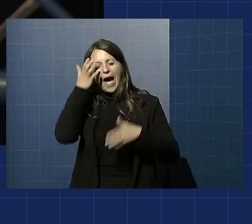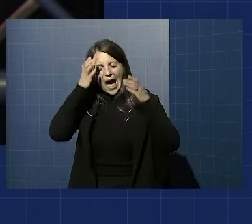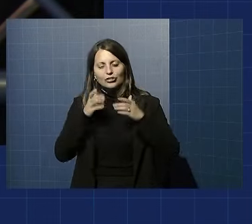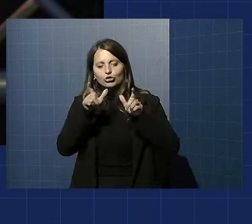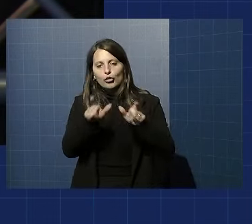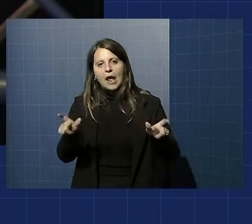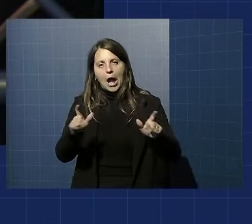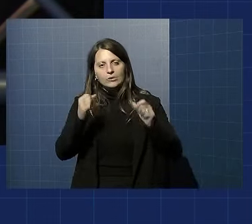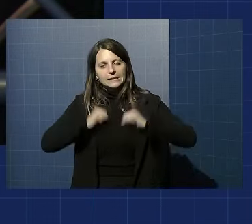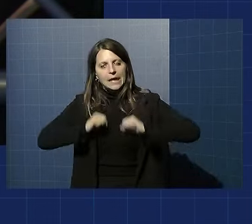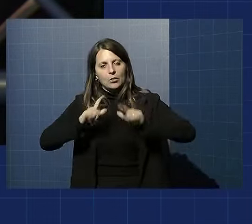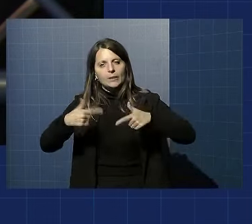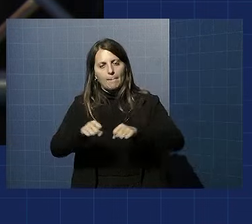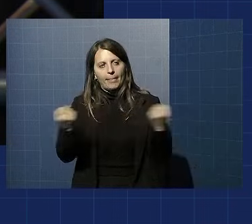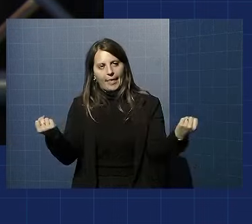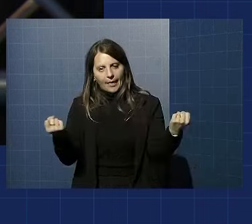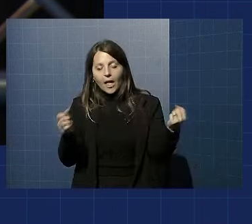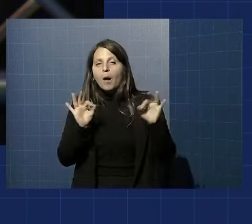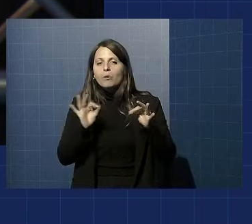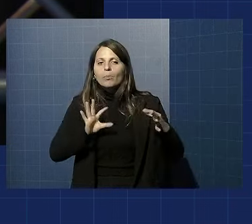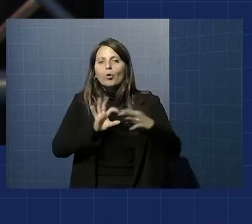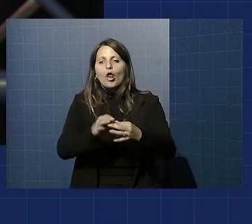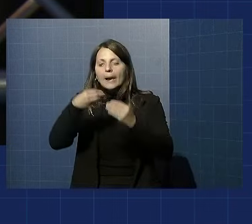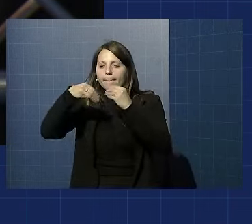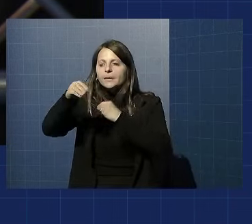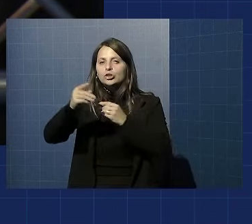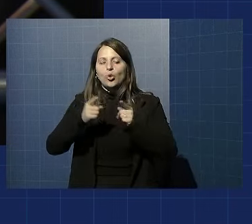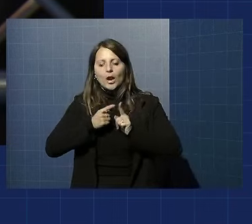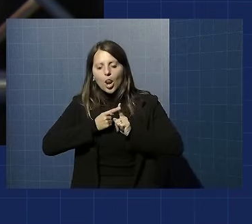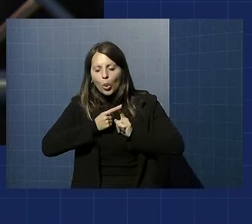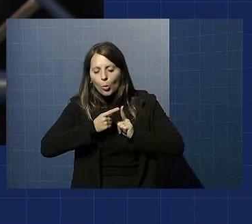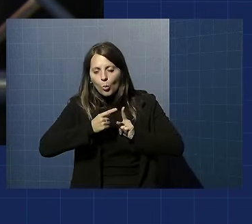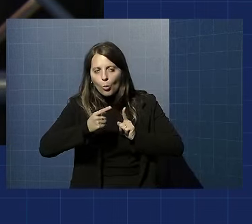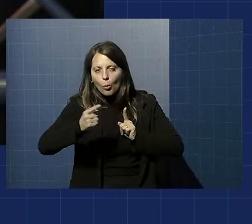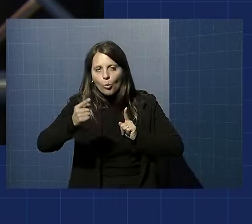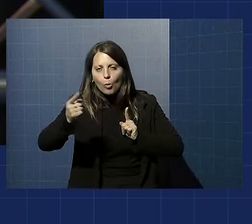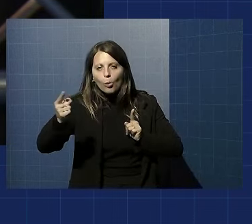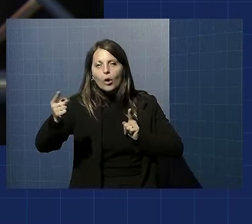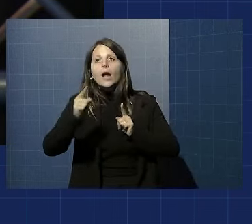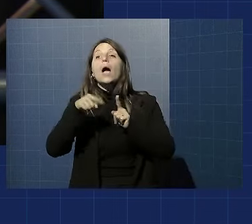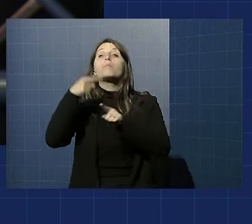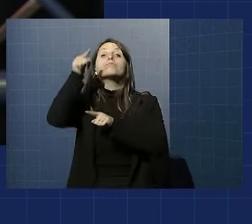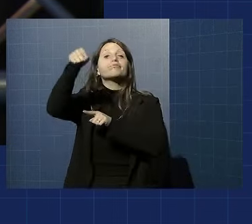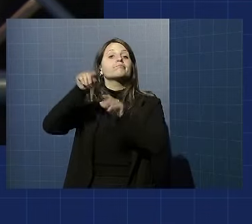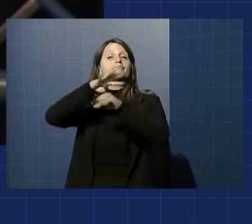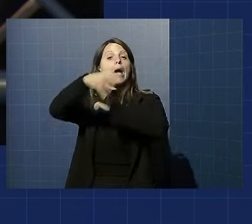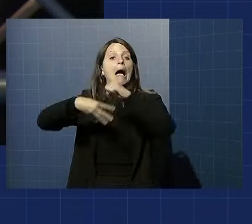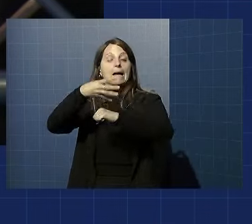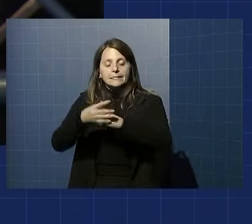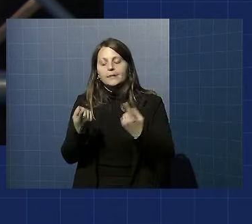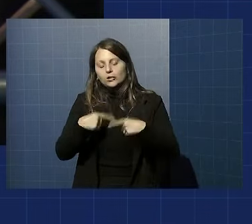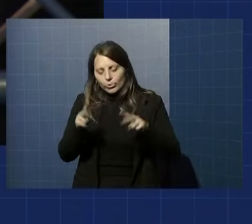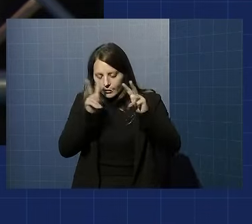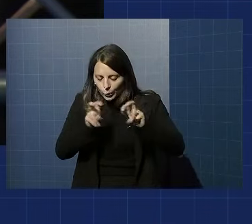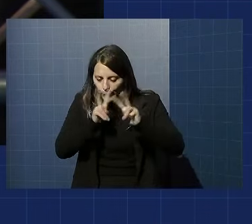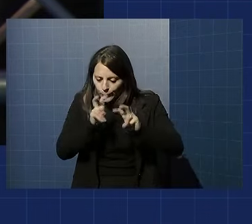So that's something that we are ramping up our research, our science, into really better understanding that, and again,